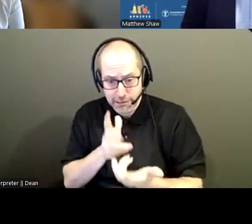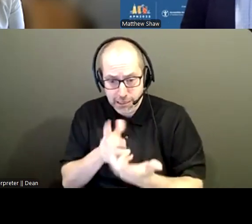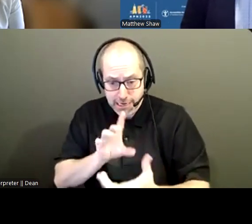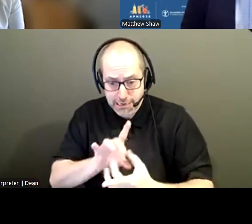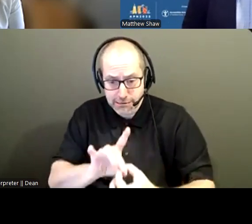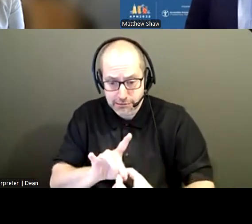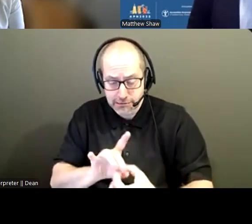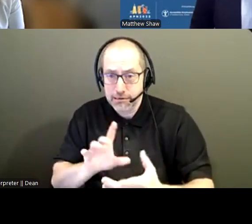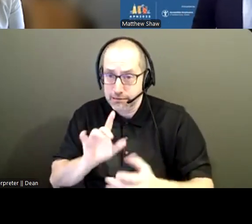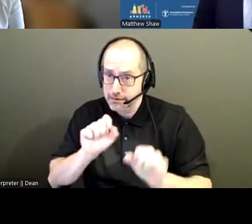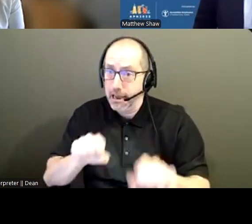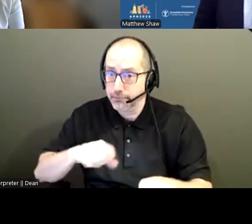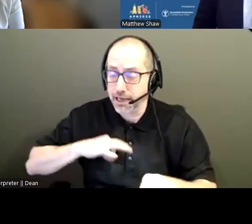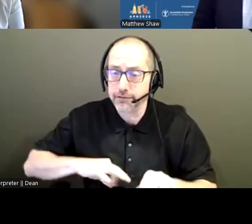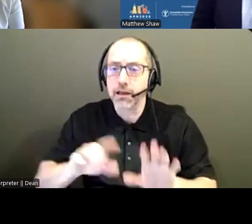worked with,